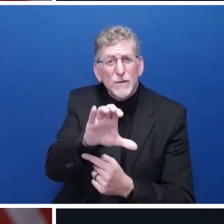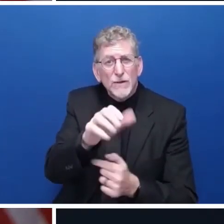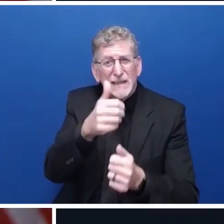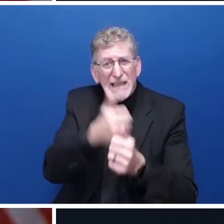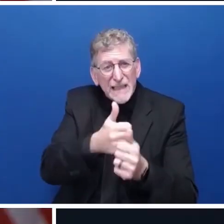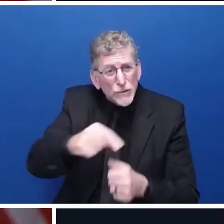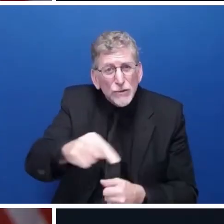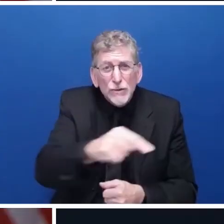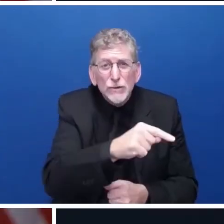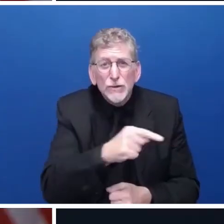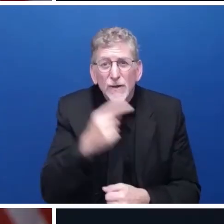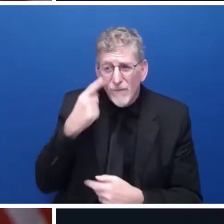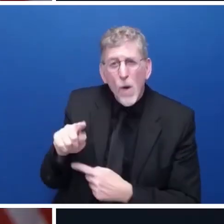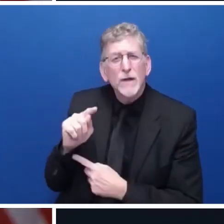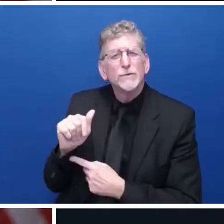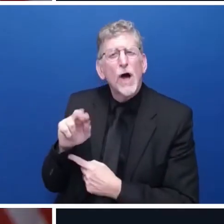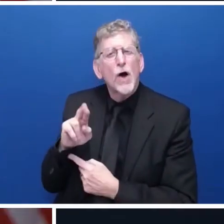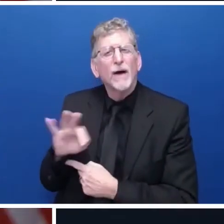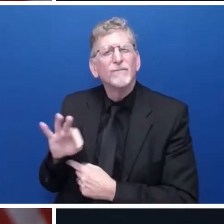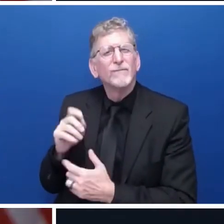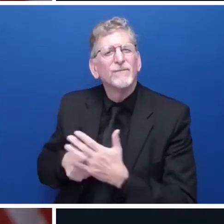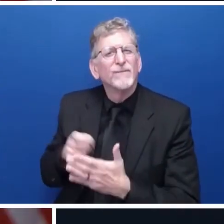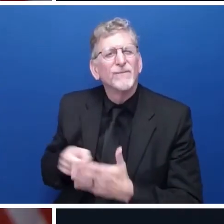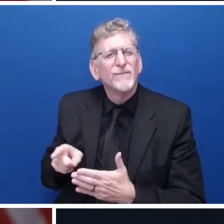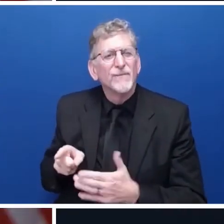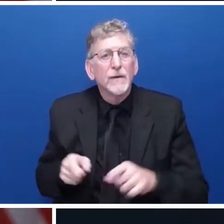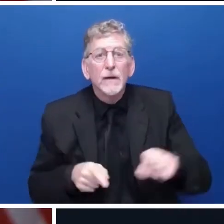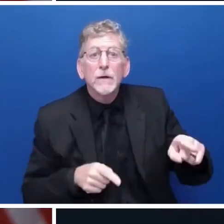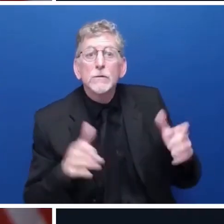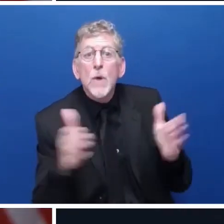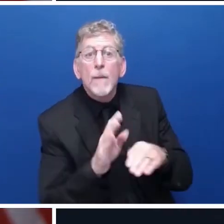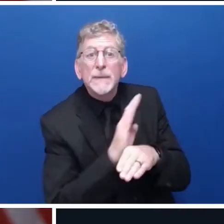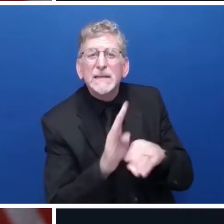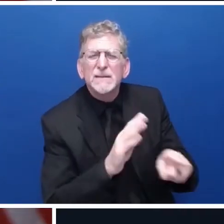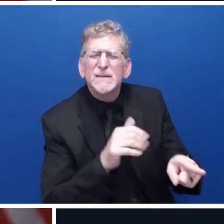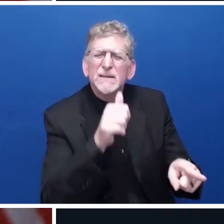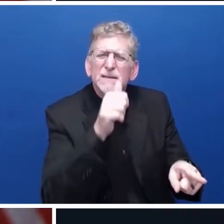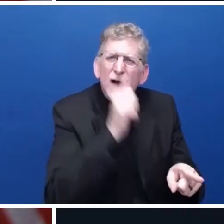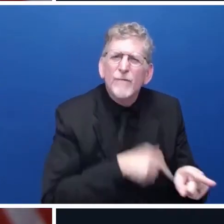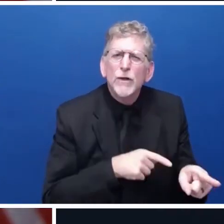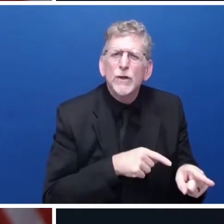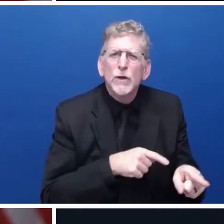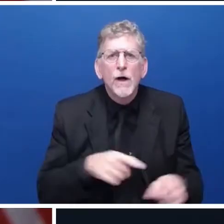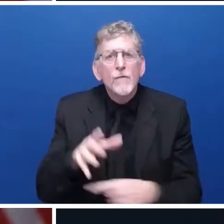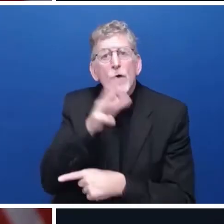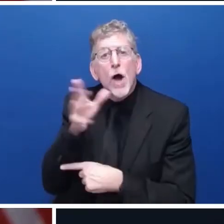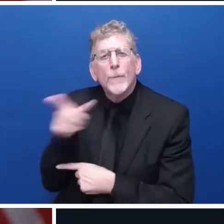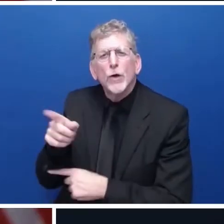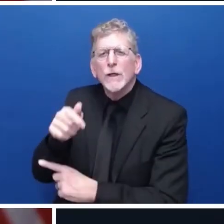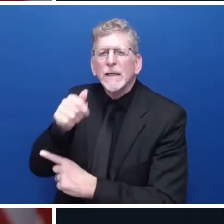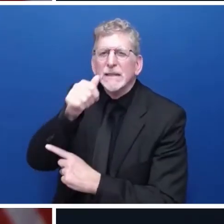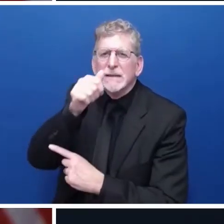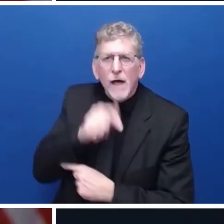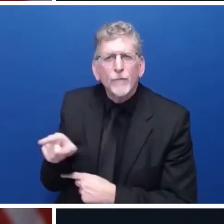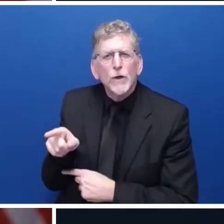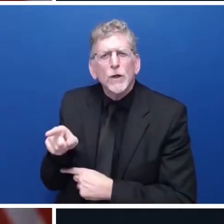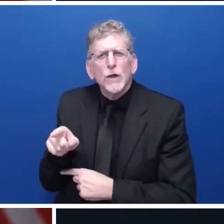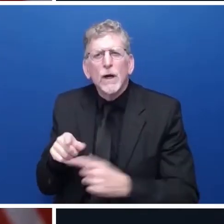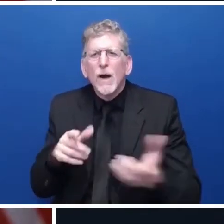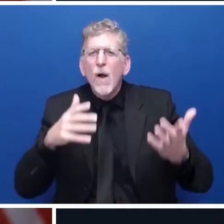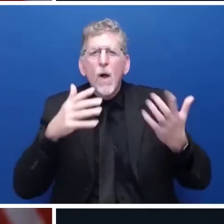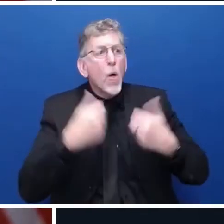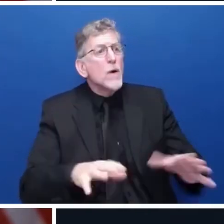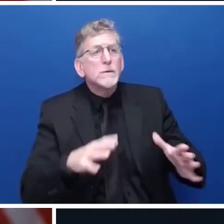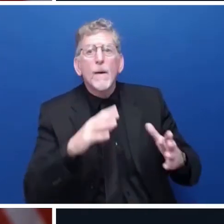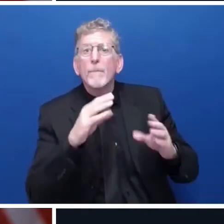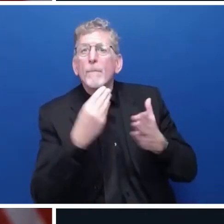losing entire markets. Everyday Americans are paying the price. And even though the Supreme Court